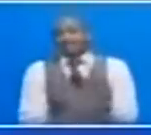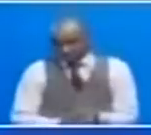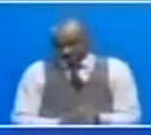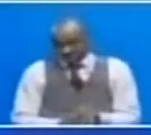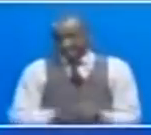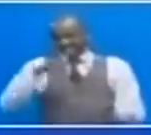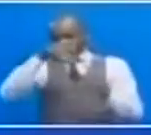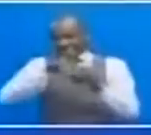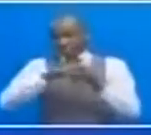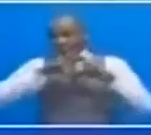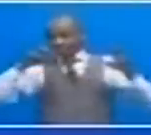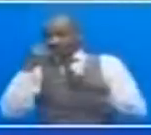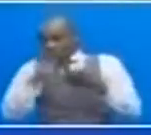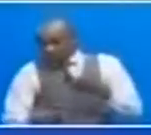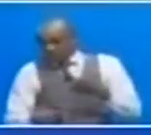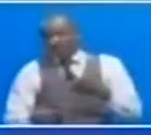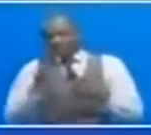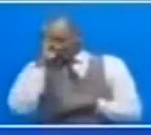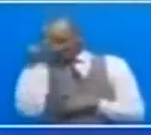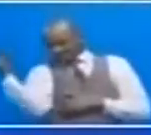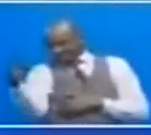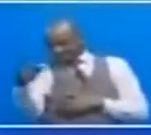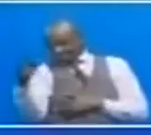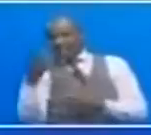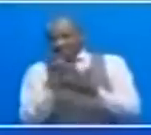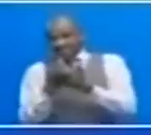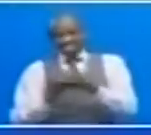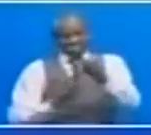internal investigation concluded that officers tampered